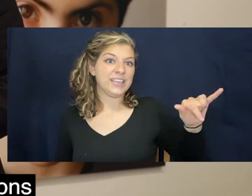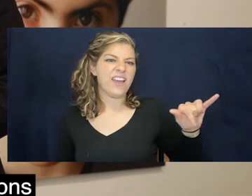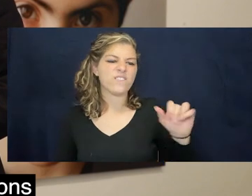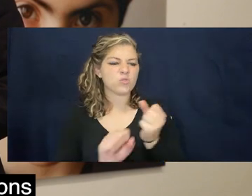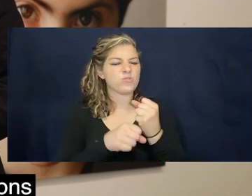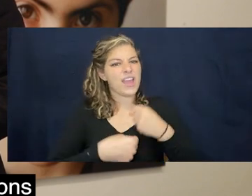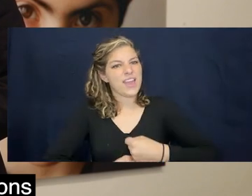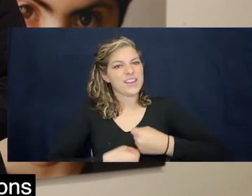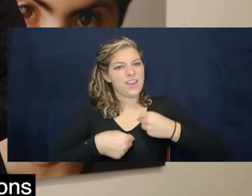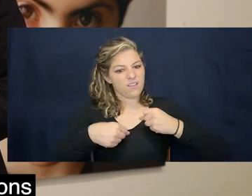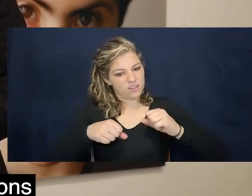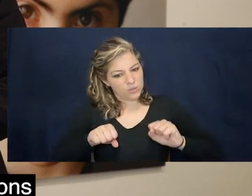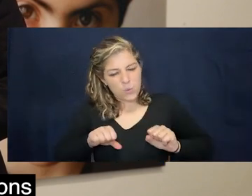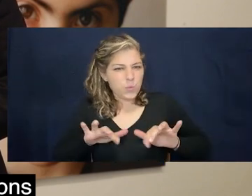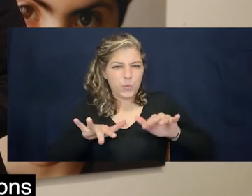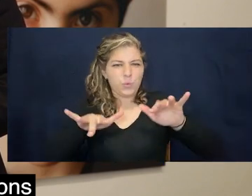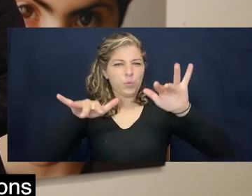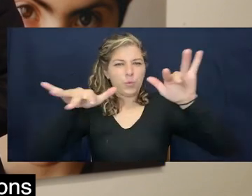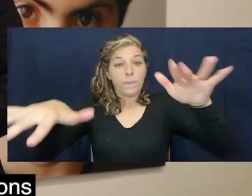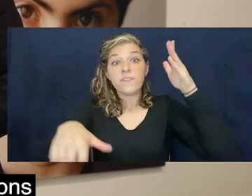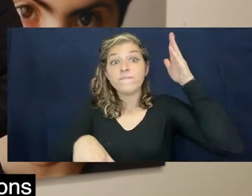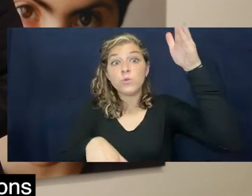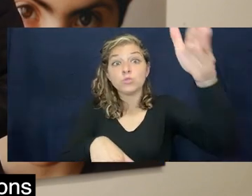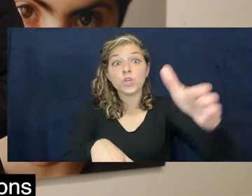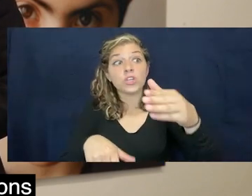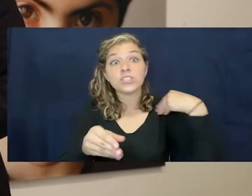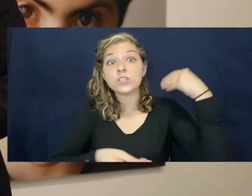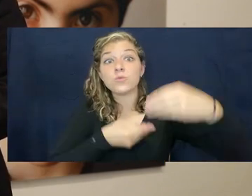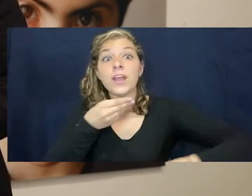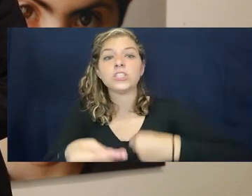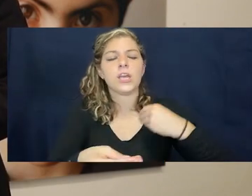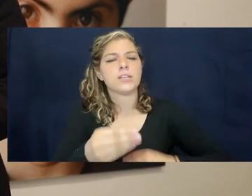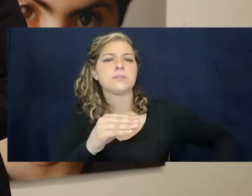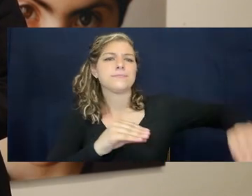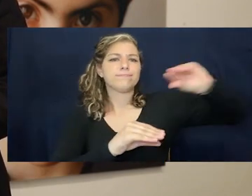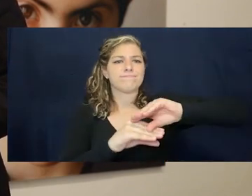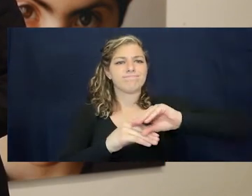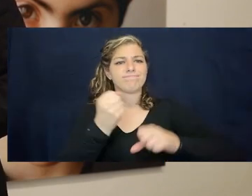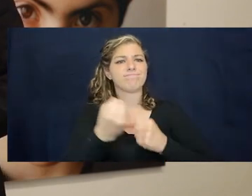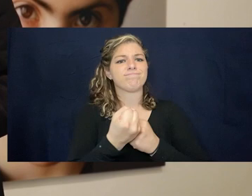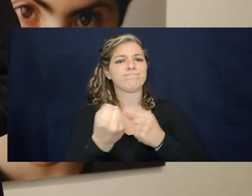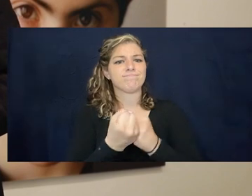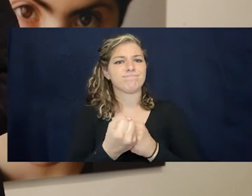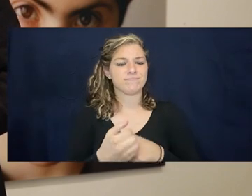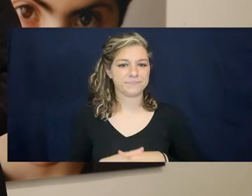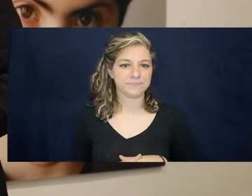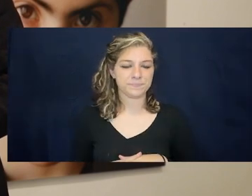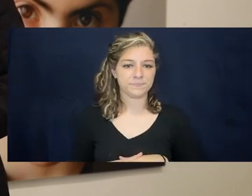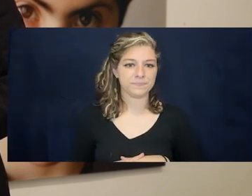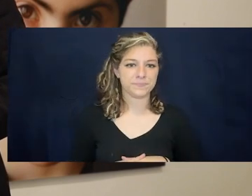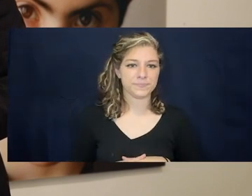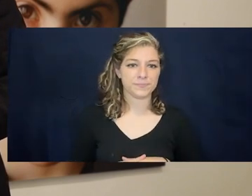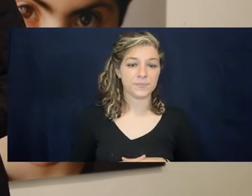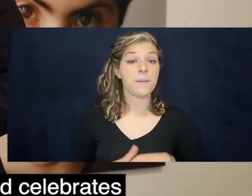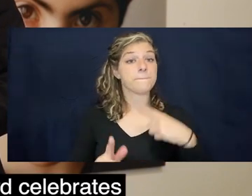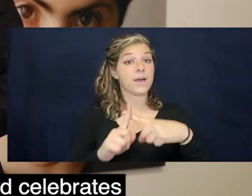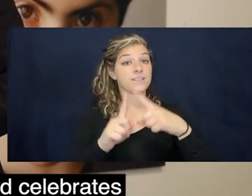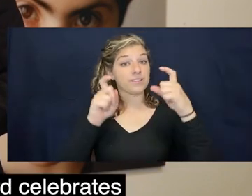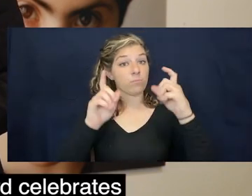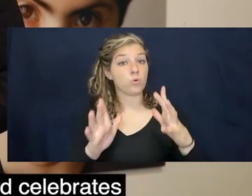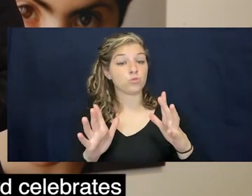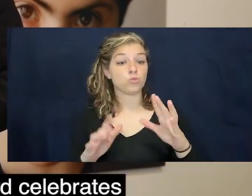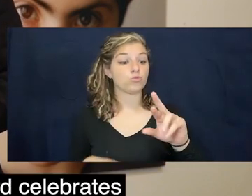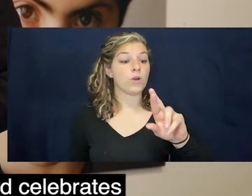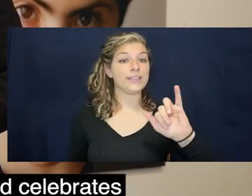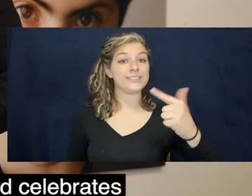have created sparks for future generations in advocacy communities supporting individuals at risk of stigma and exclusion. The